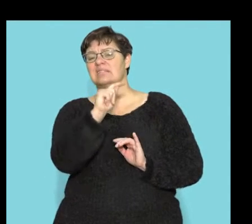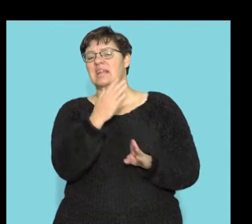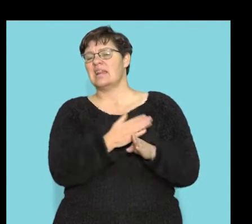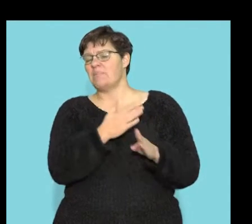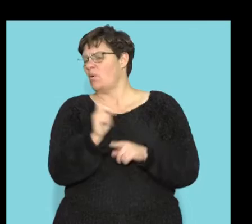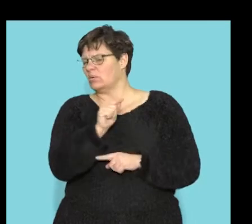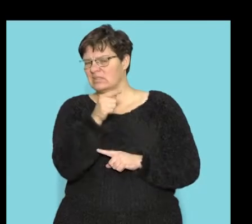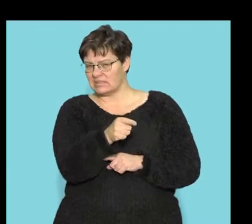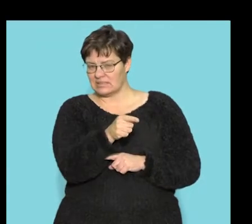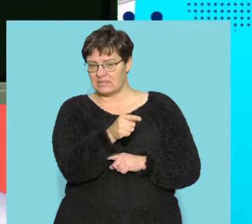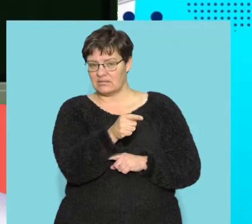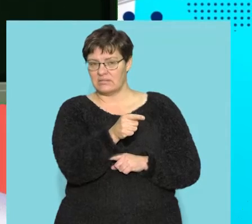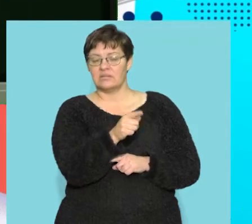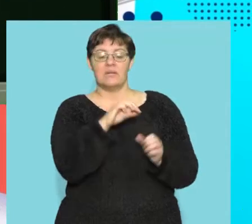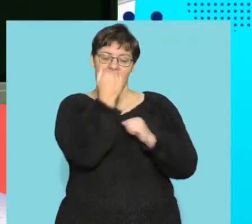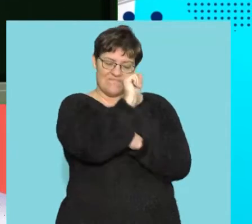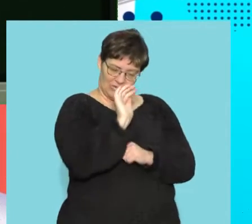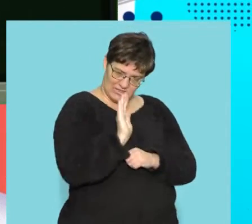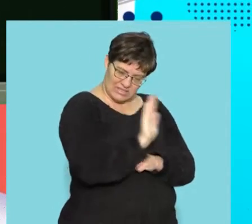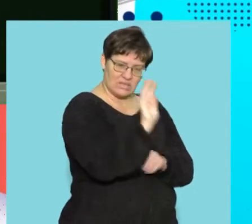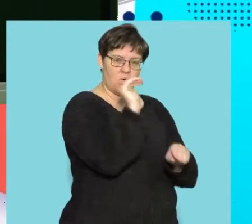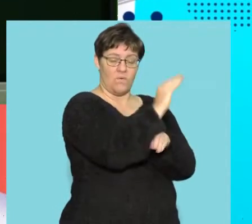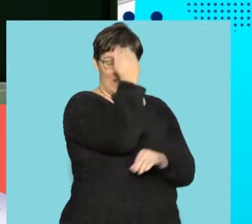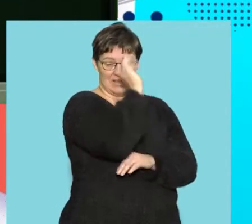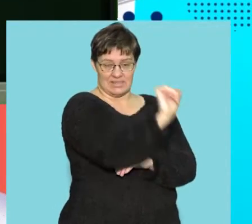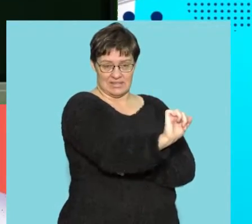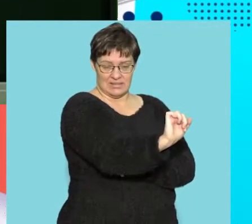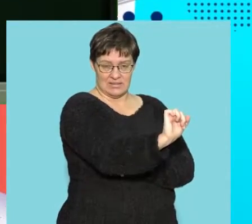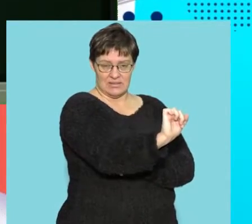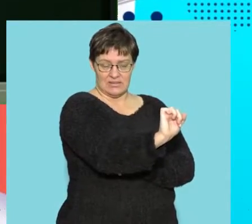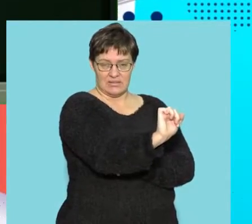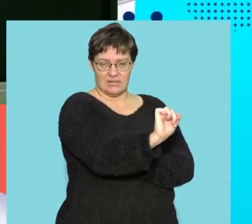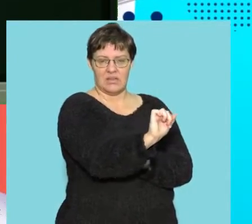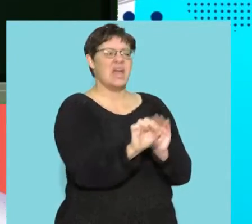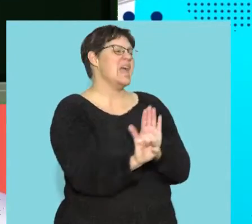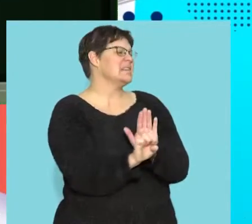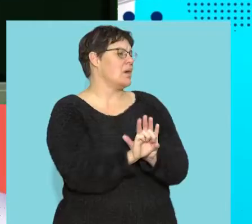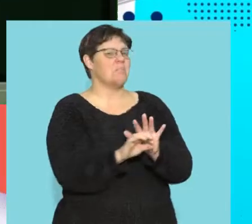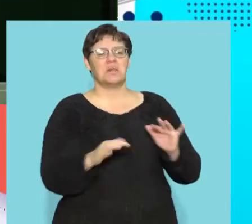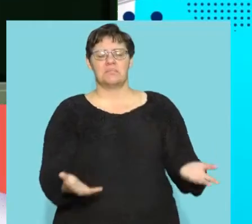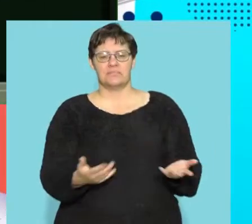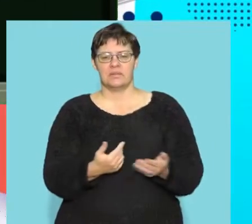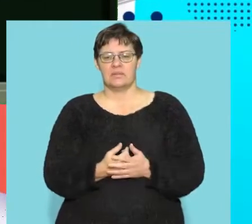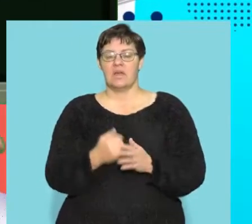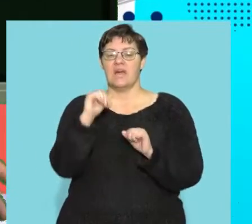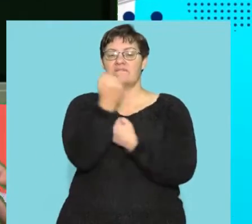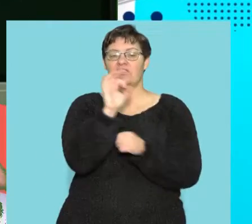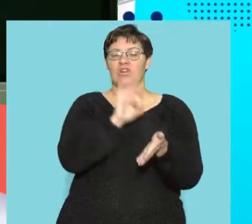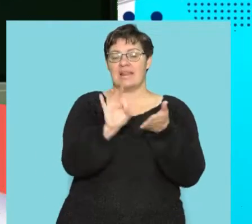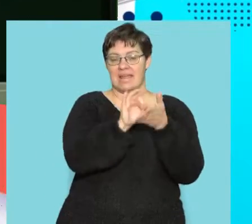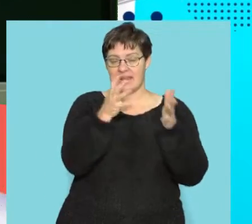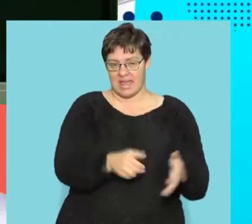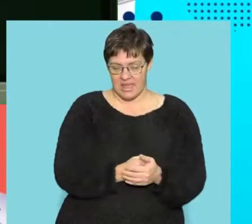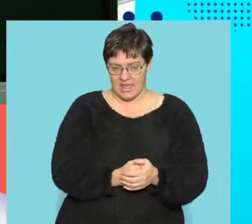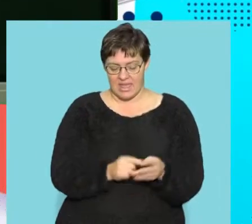labor is part of my factory overheads. An example of indirect labor would be the factory cleaners,